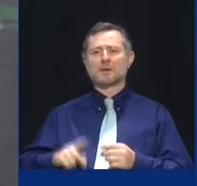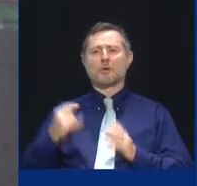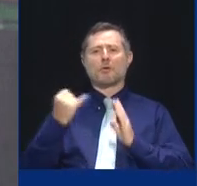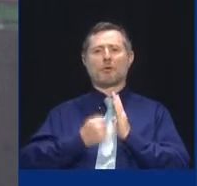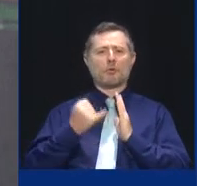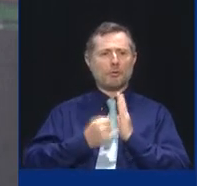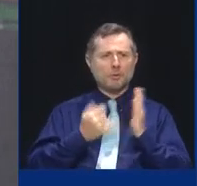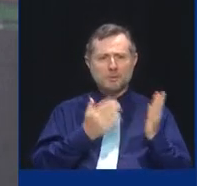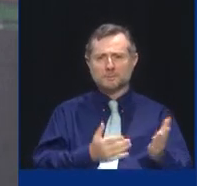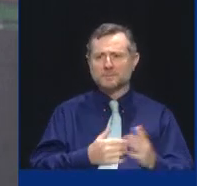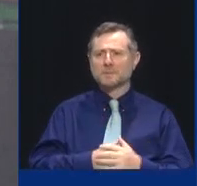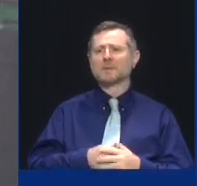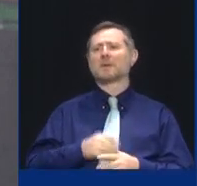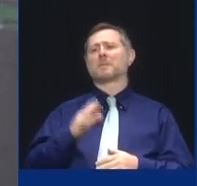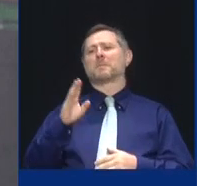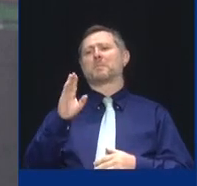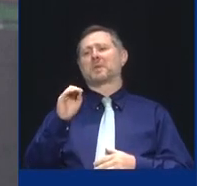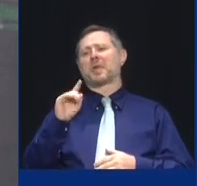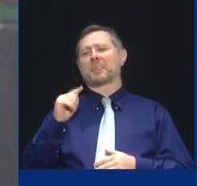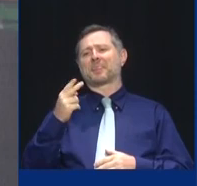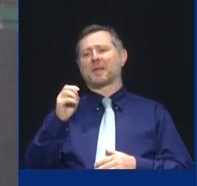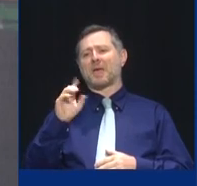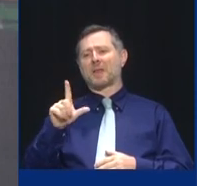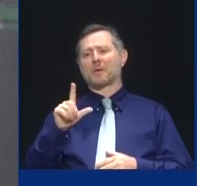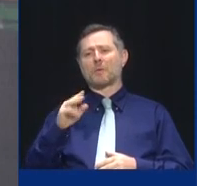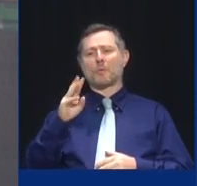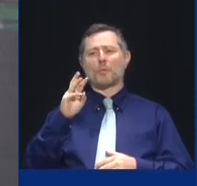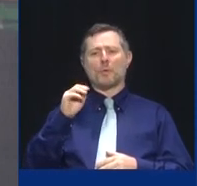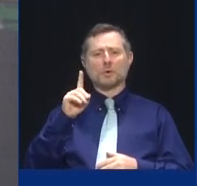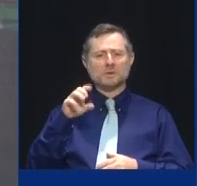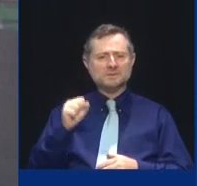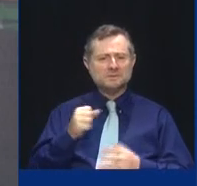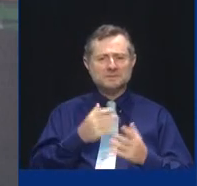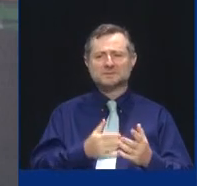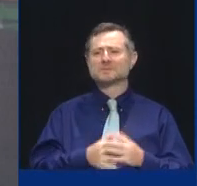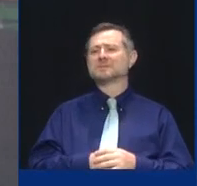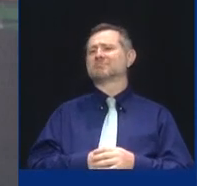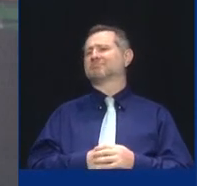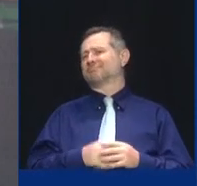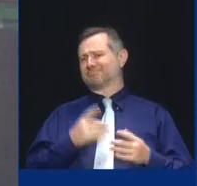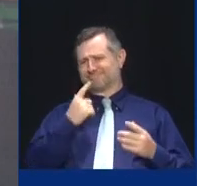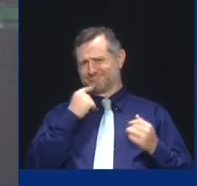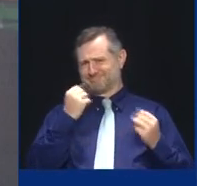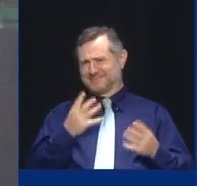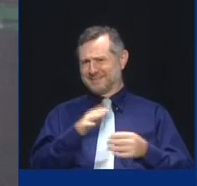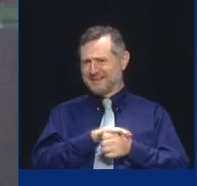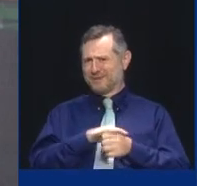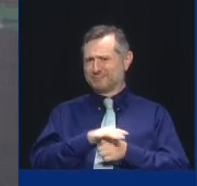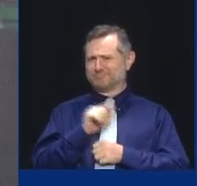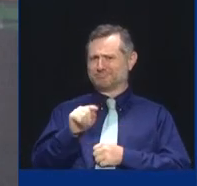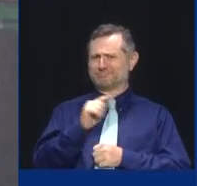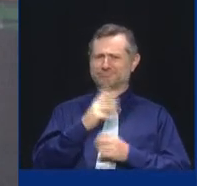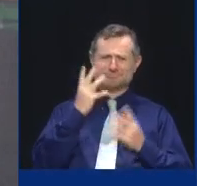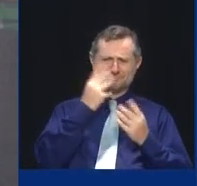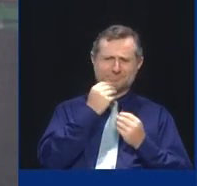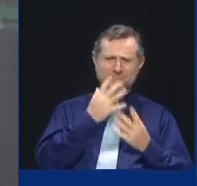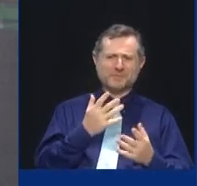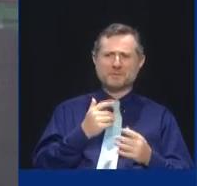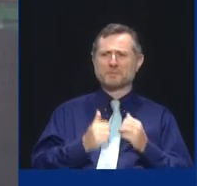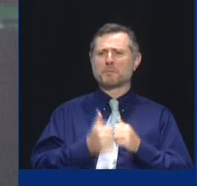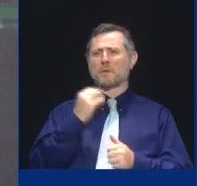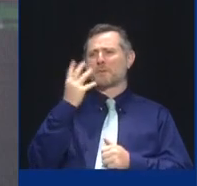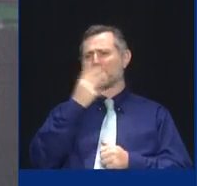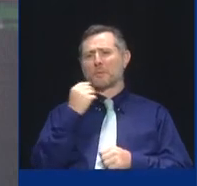Woods. Experience the Hudson River Valley. That is one of the most magnificent places on the